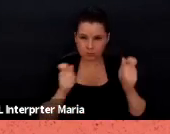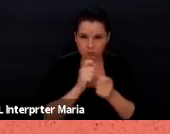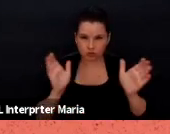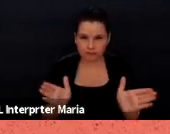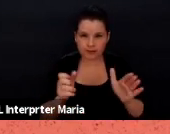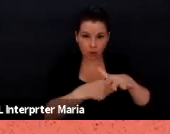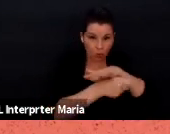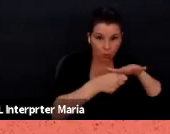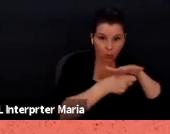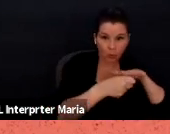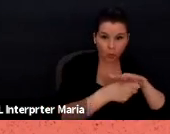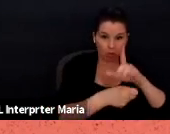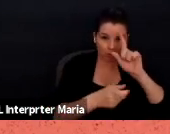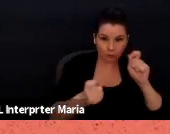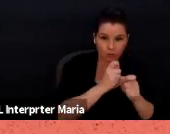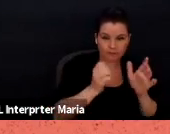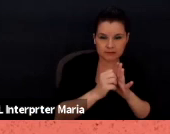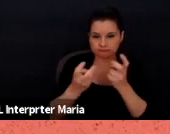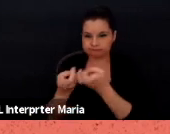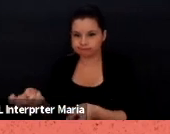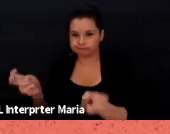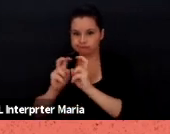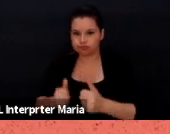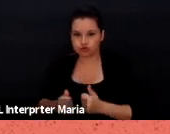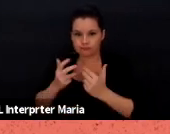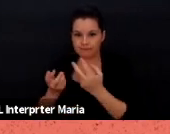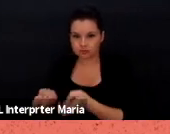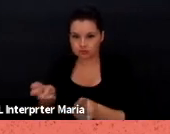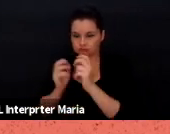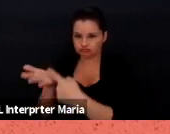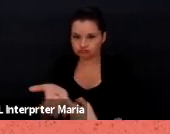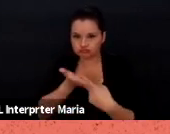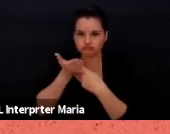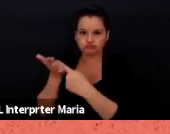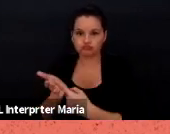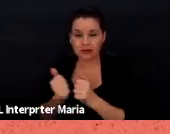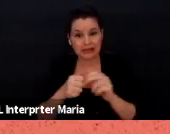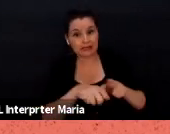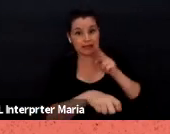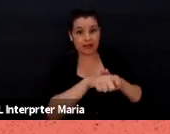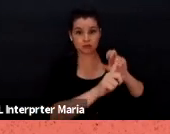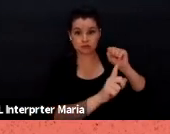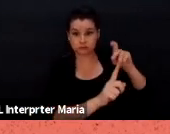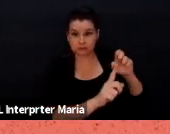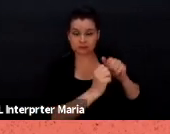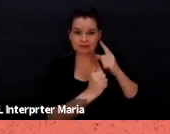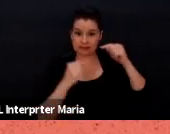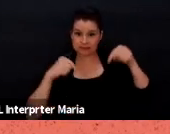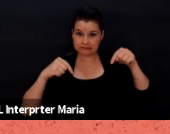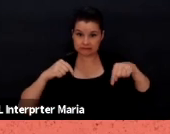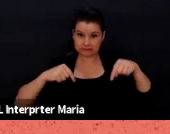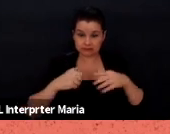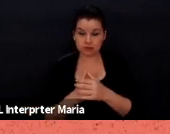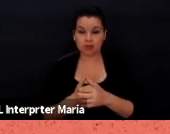spaces, creating circles, survivor circles, engaging in national spaces just like these,